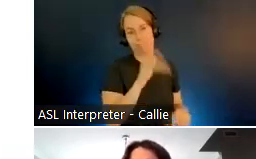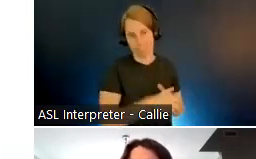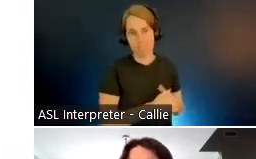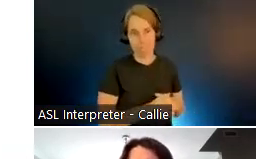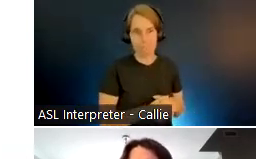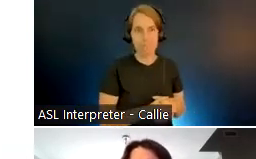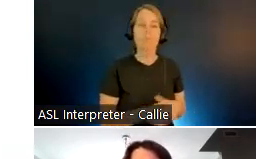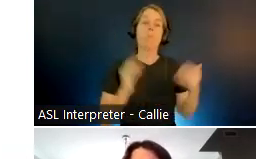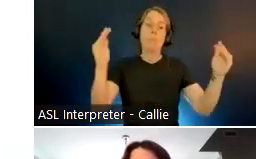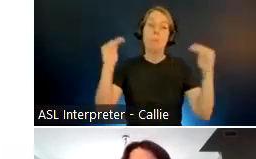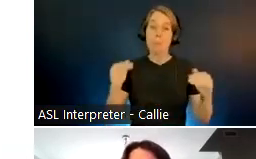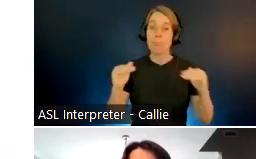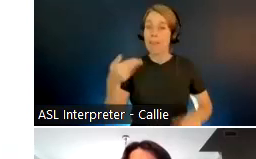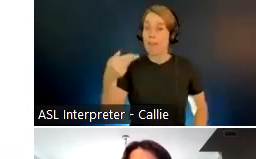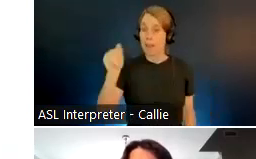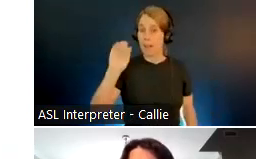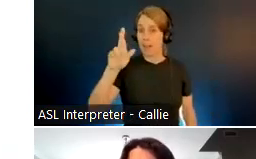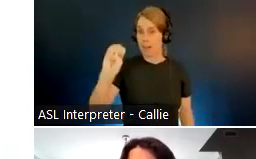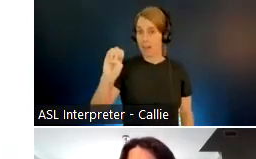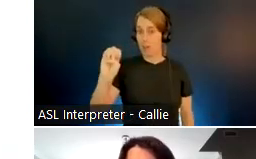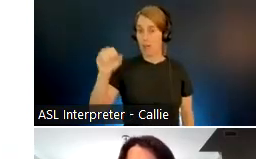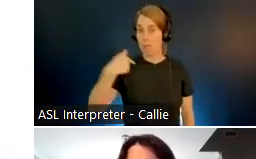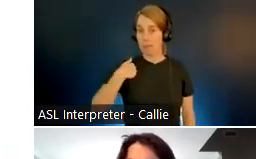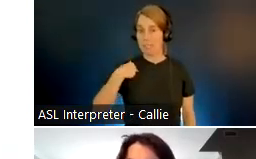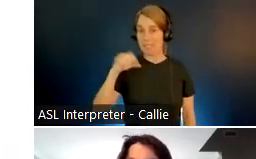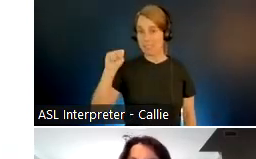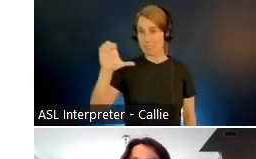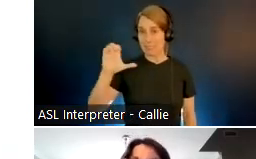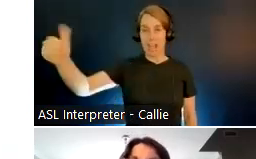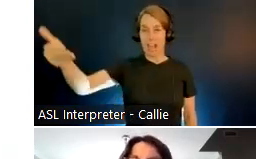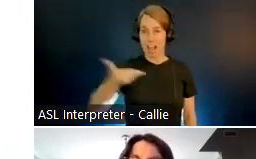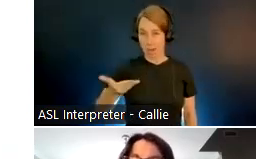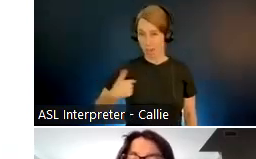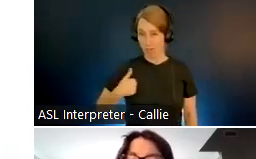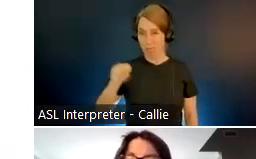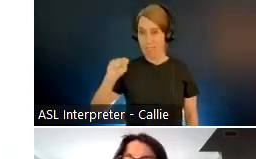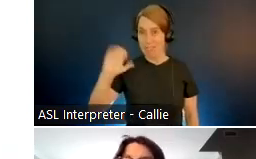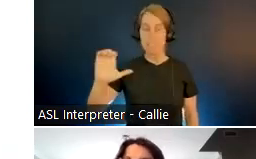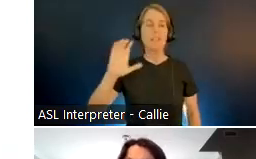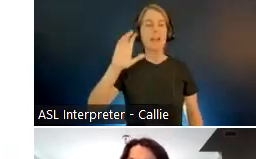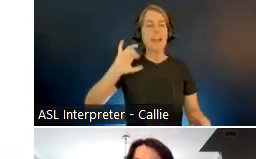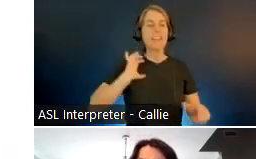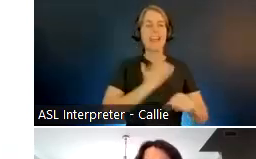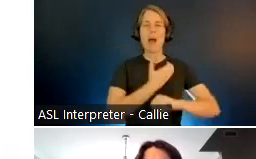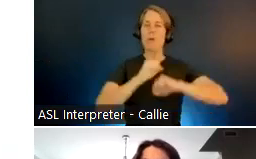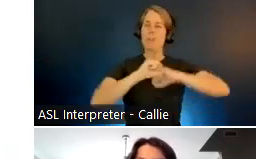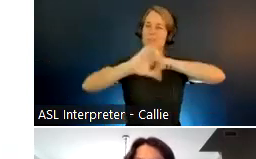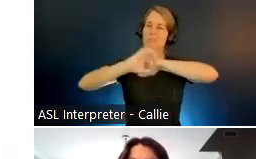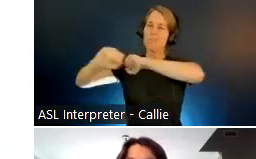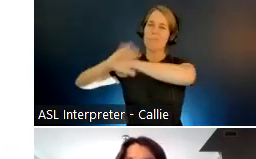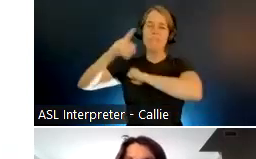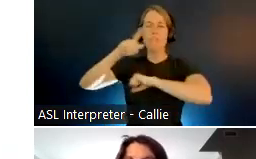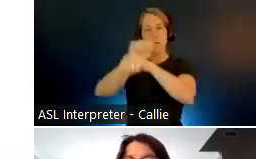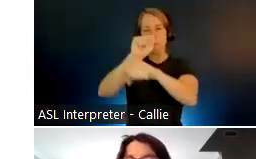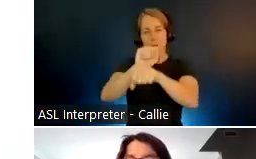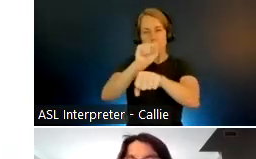Hire Me SC. This is our campaign for employment. And with Hire Me SC, we direct